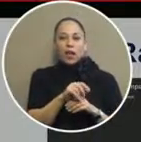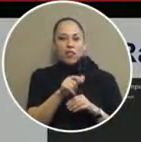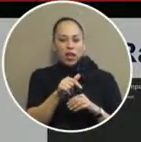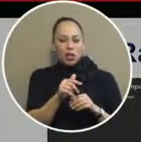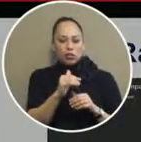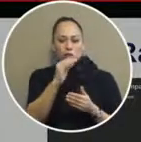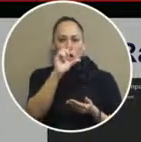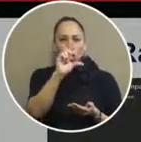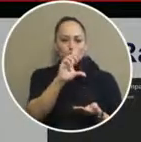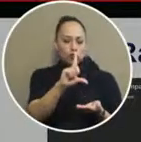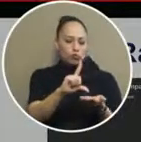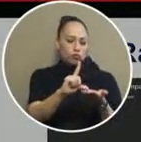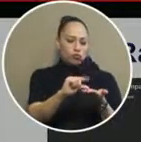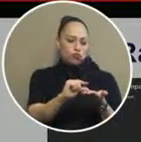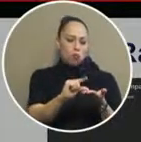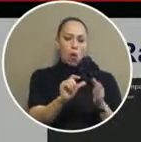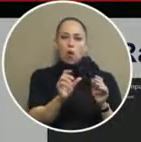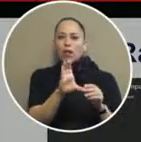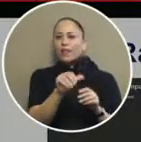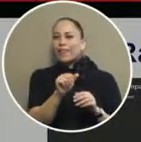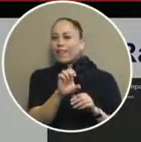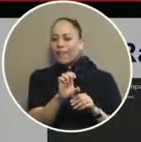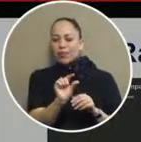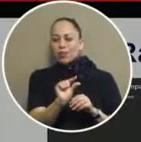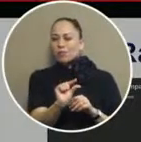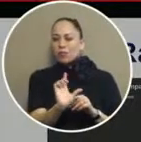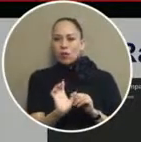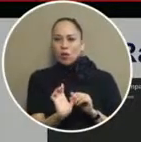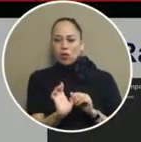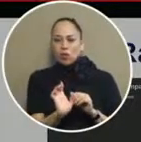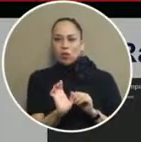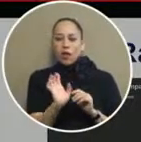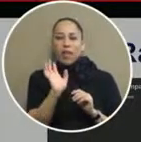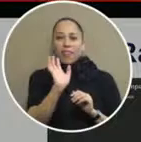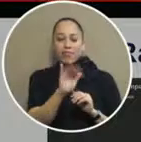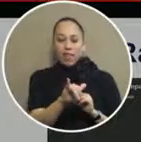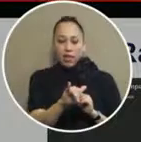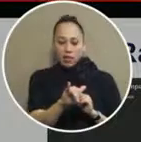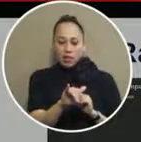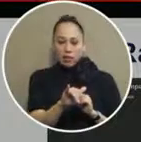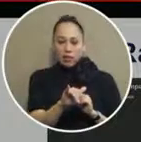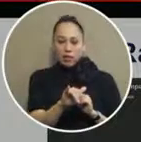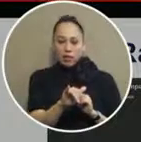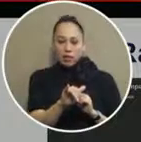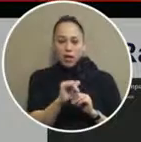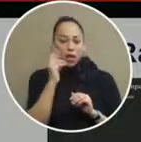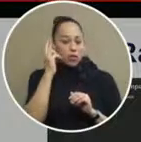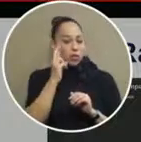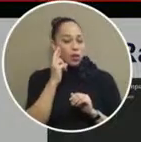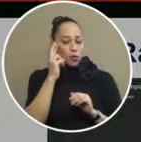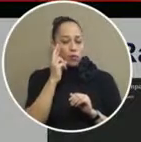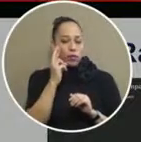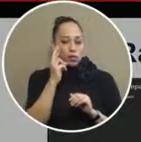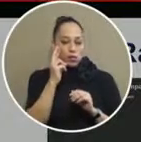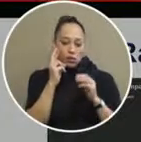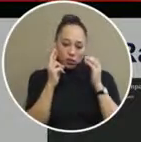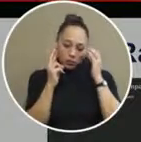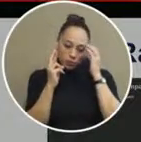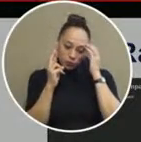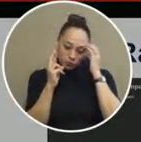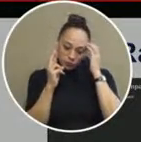small representation of positive cases. This might be due either because